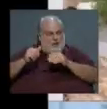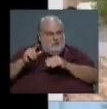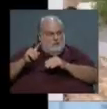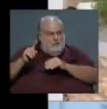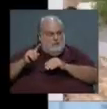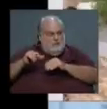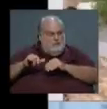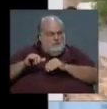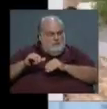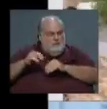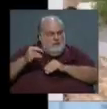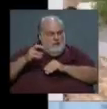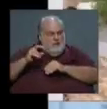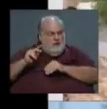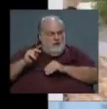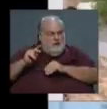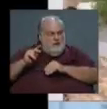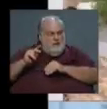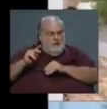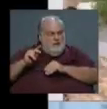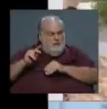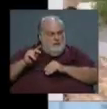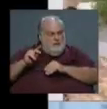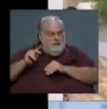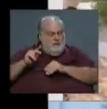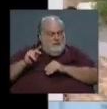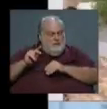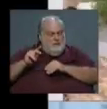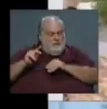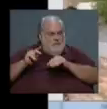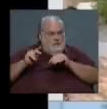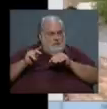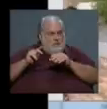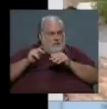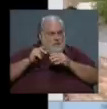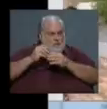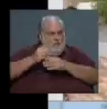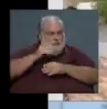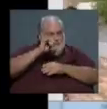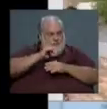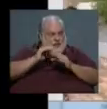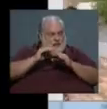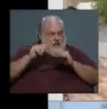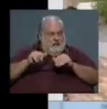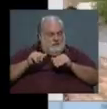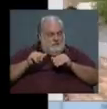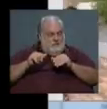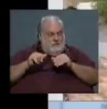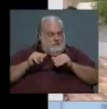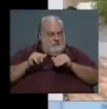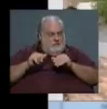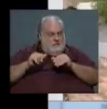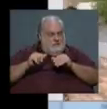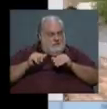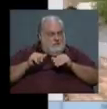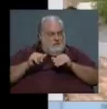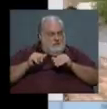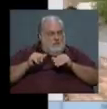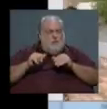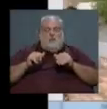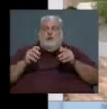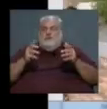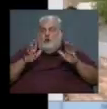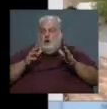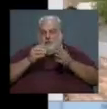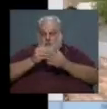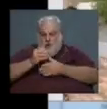it? That's Herrick. That's the one that we've actually purchased. We've only made one purchase in that Which one are you planning to purchase? Is there something we've on already Winston? Made